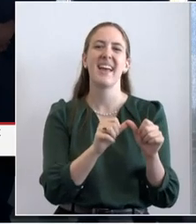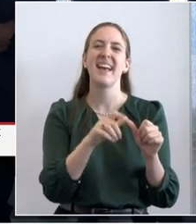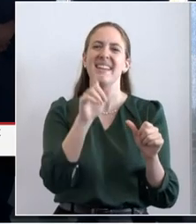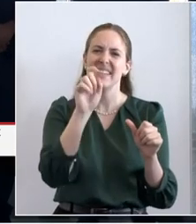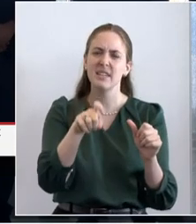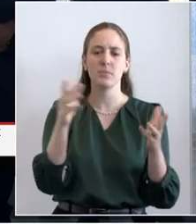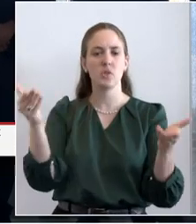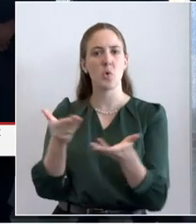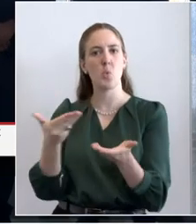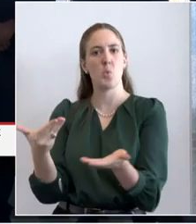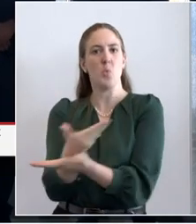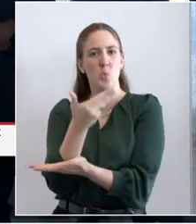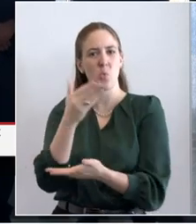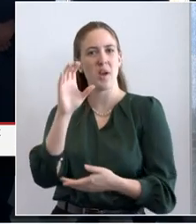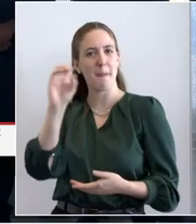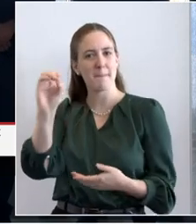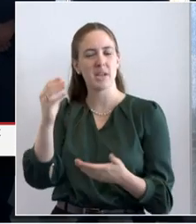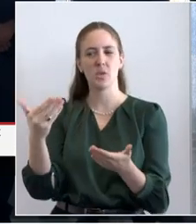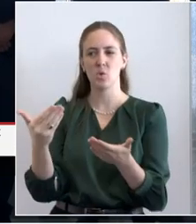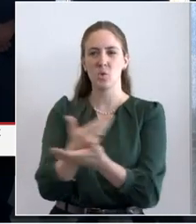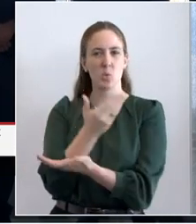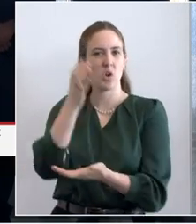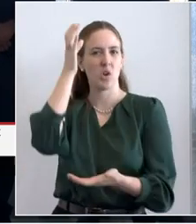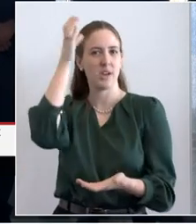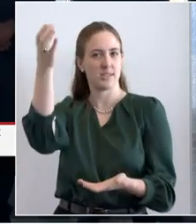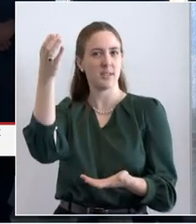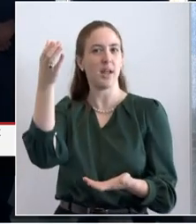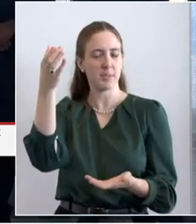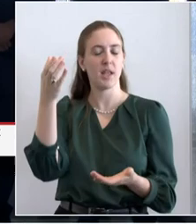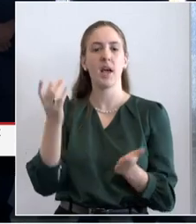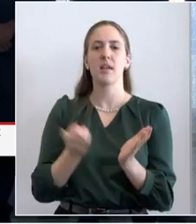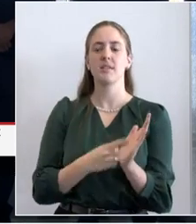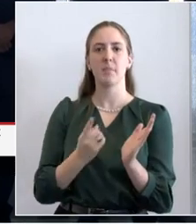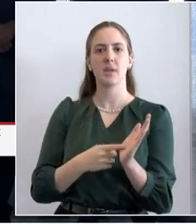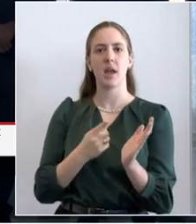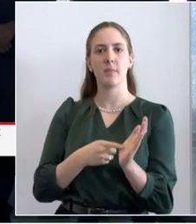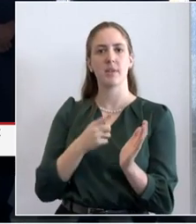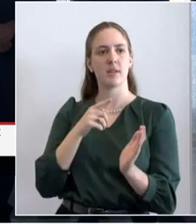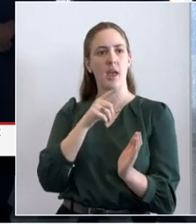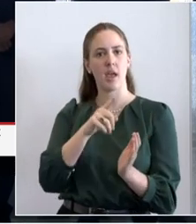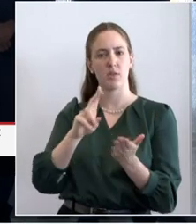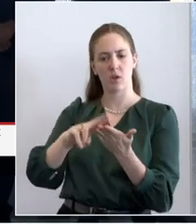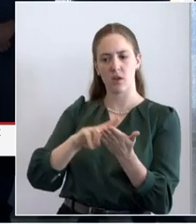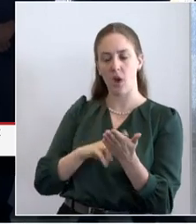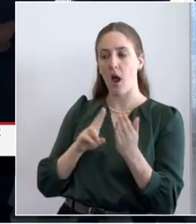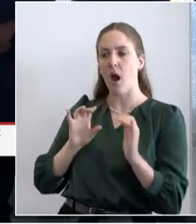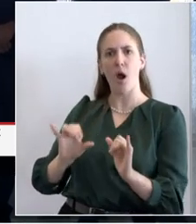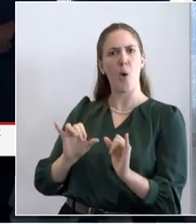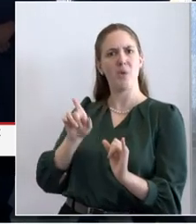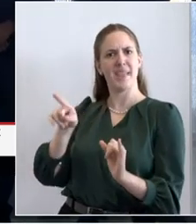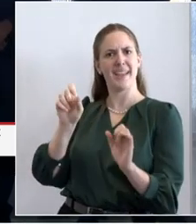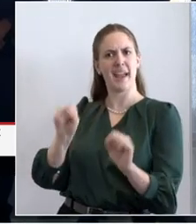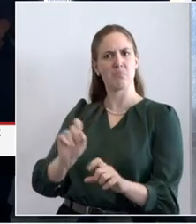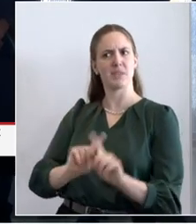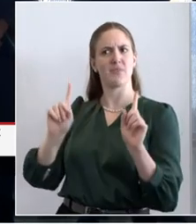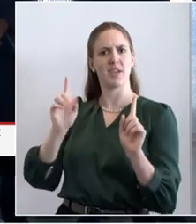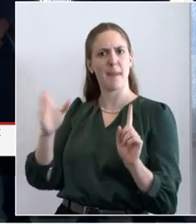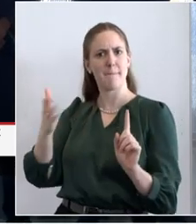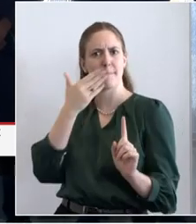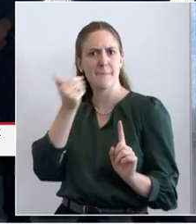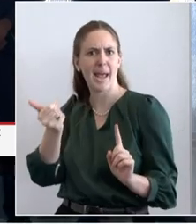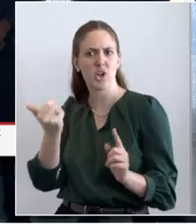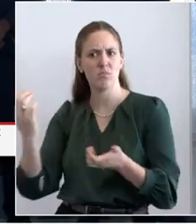and new concepts. And sometimes they find that they can do their work differently and better because they've